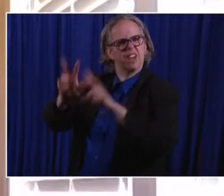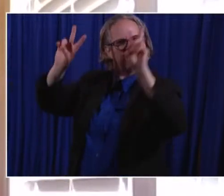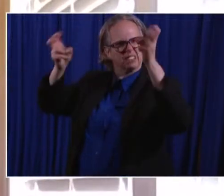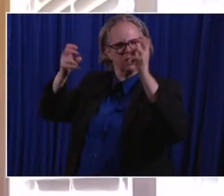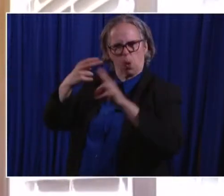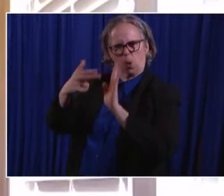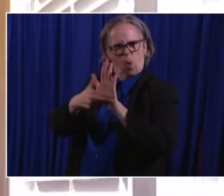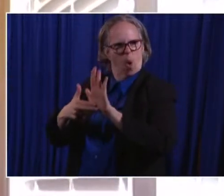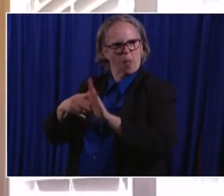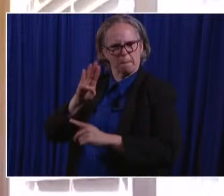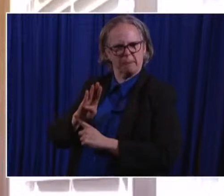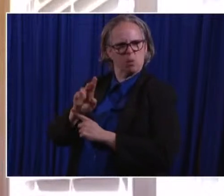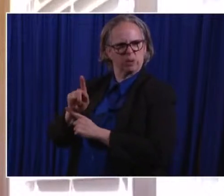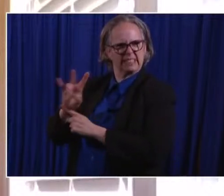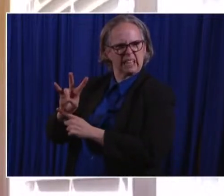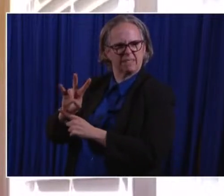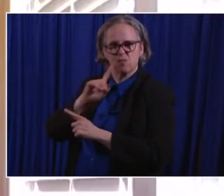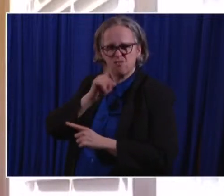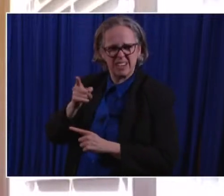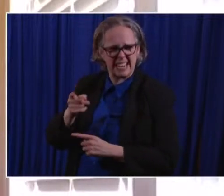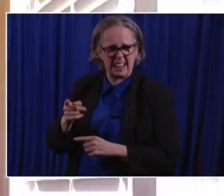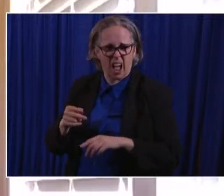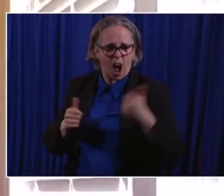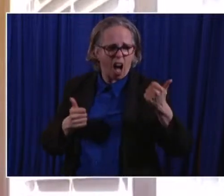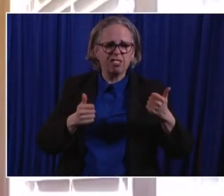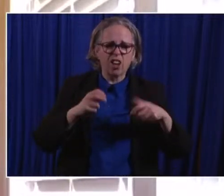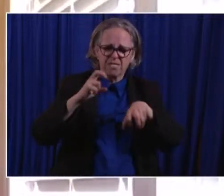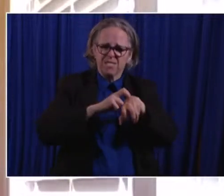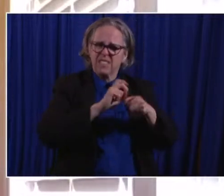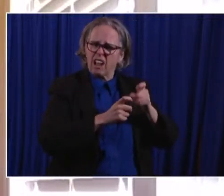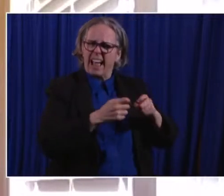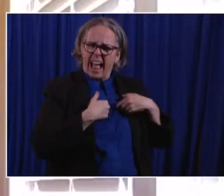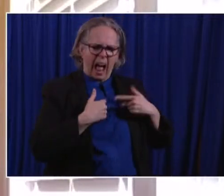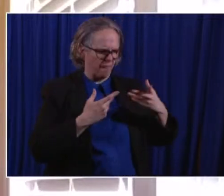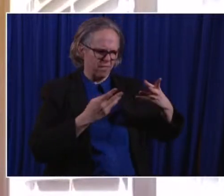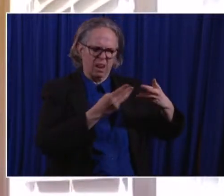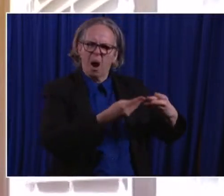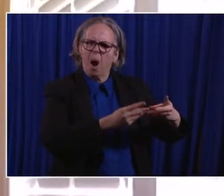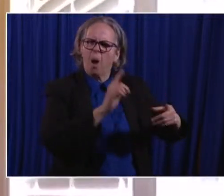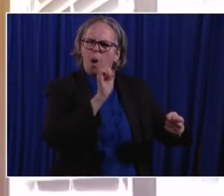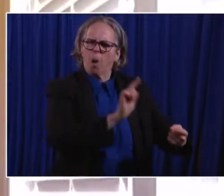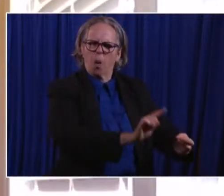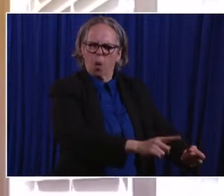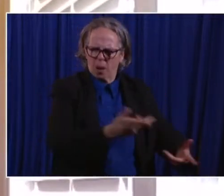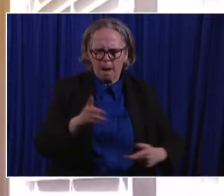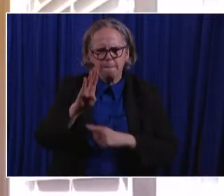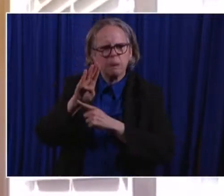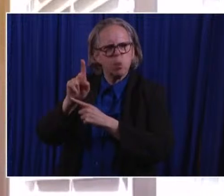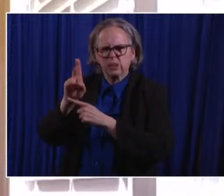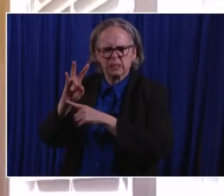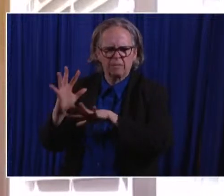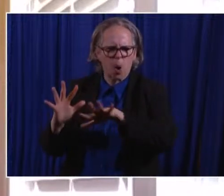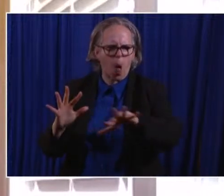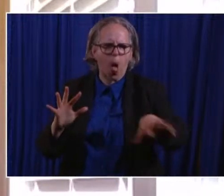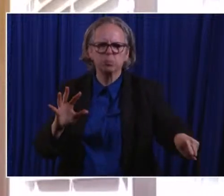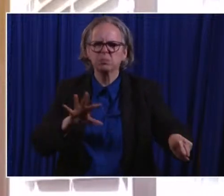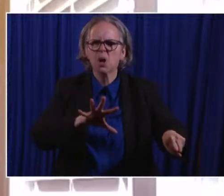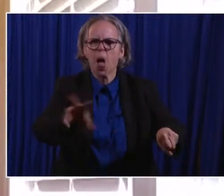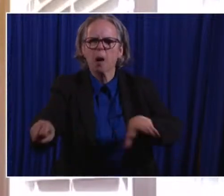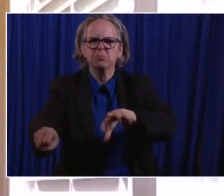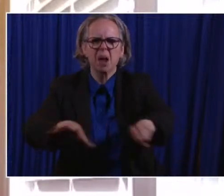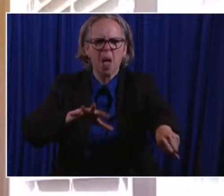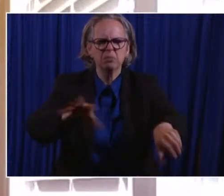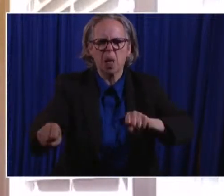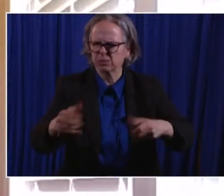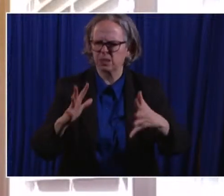outcompete the other variants in terms of spread. And that's exactly what we're seeing here in Ohio. That's what we're seeing in the